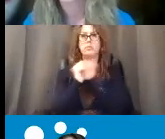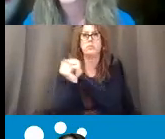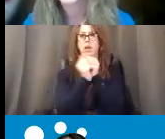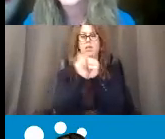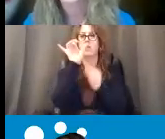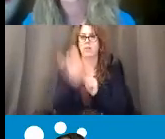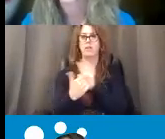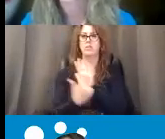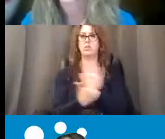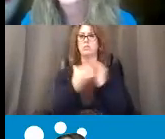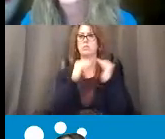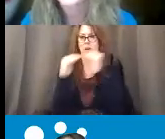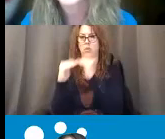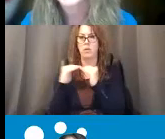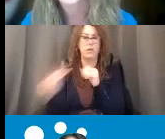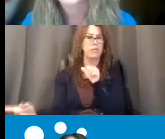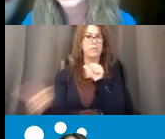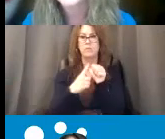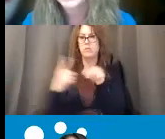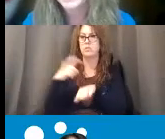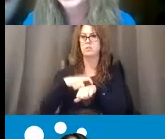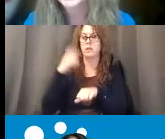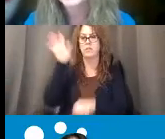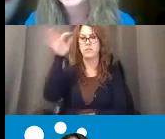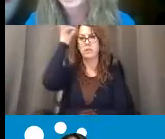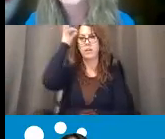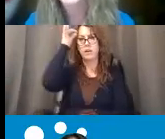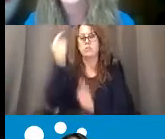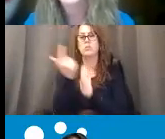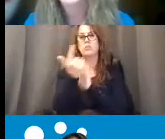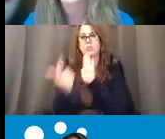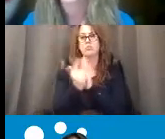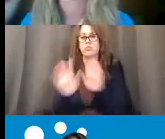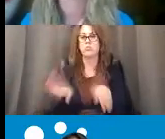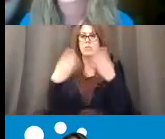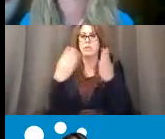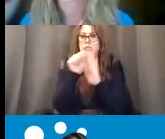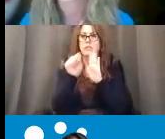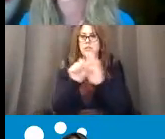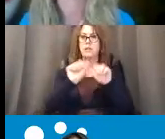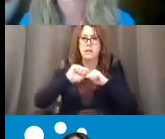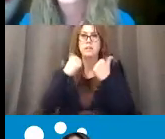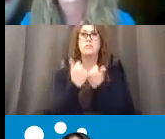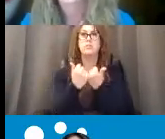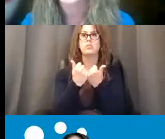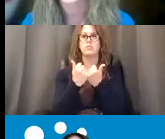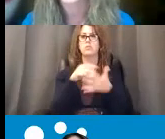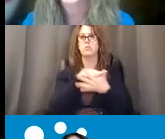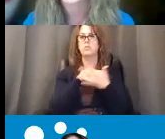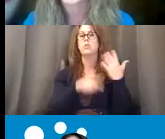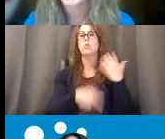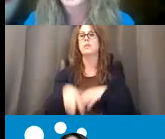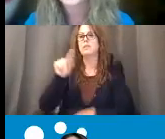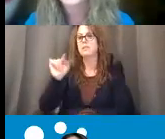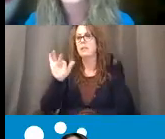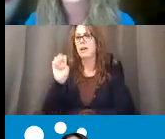For the first time, federal legislation has provided state agencies the opportunity to leverage Title IV funds to